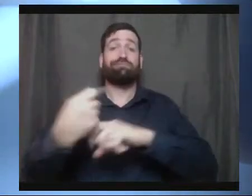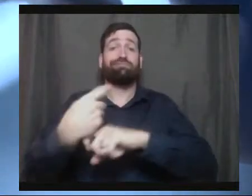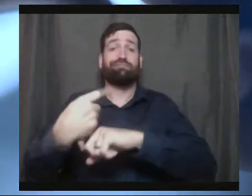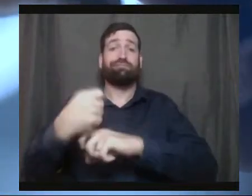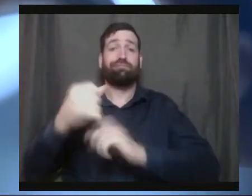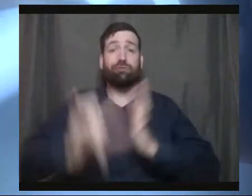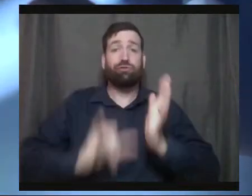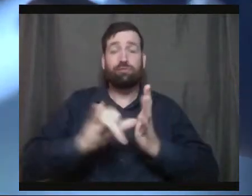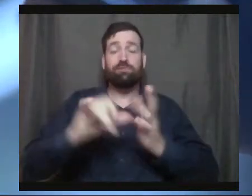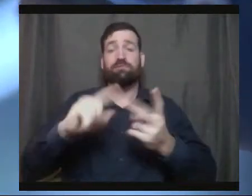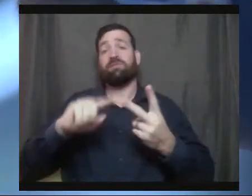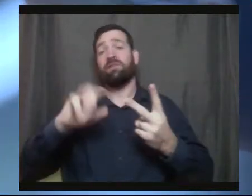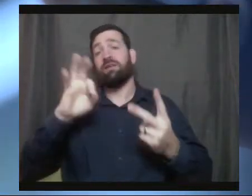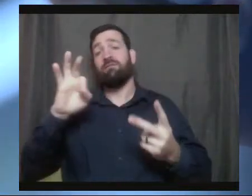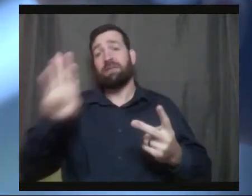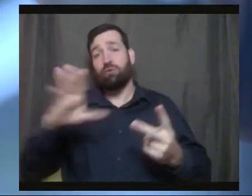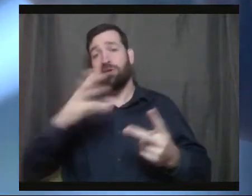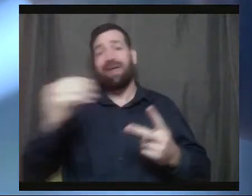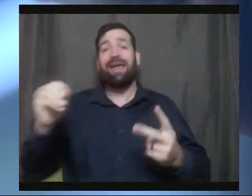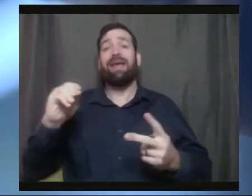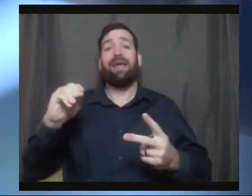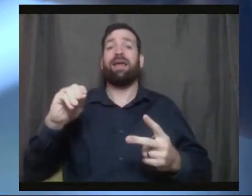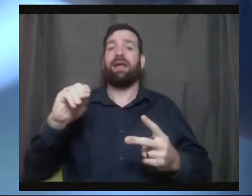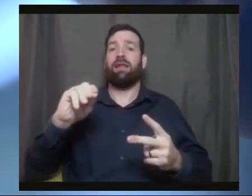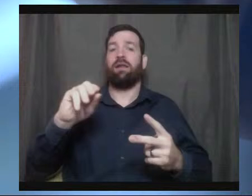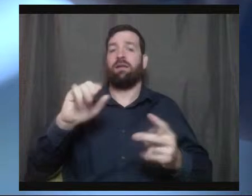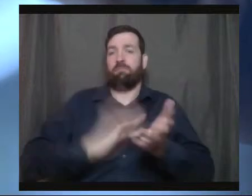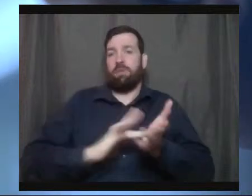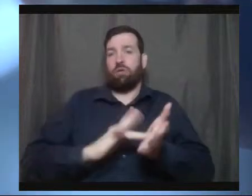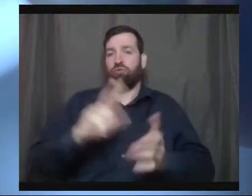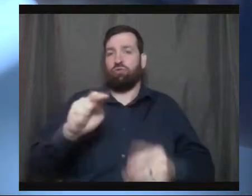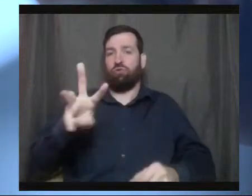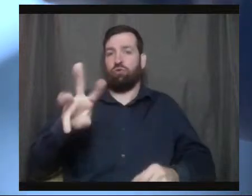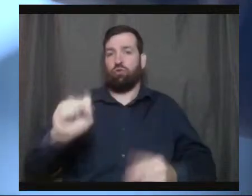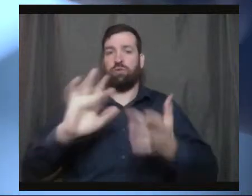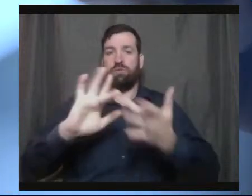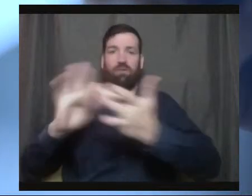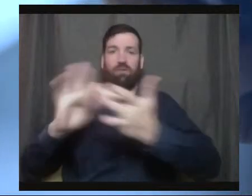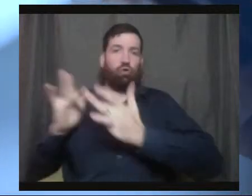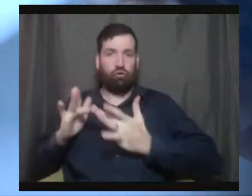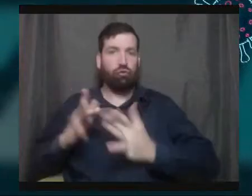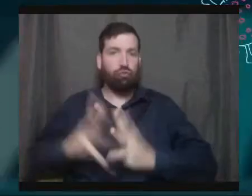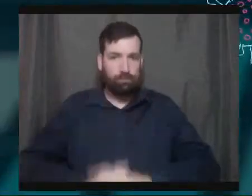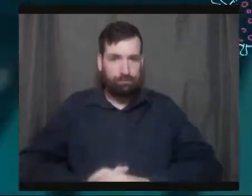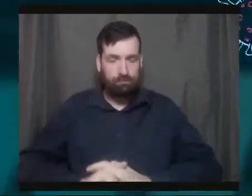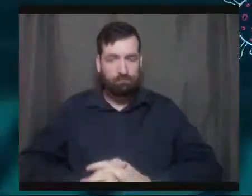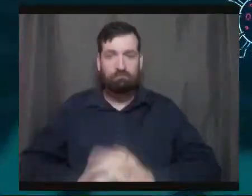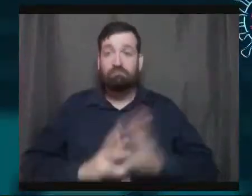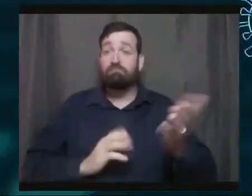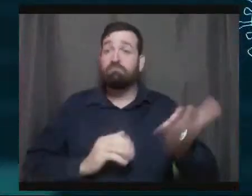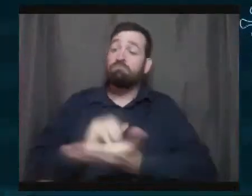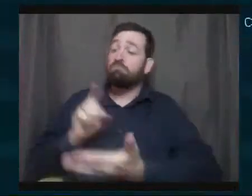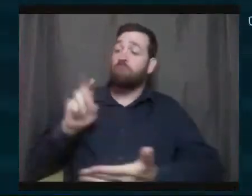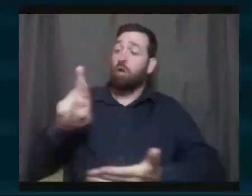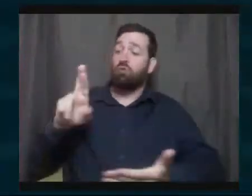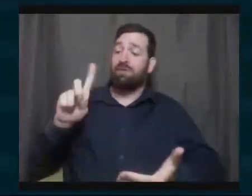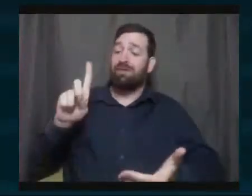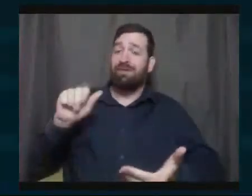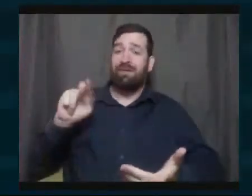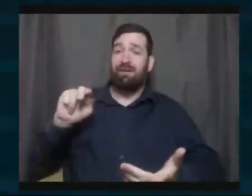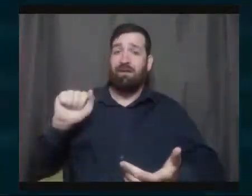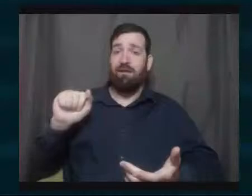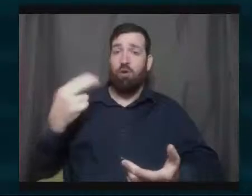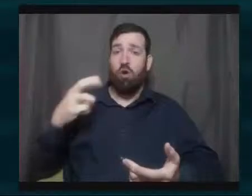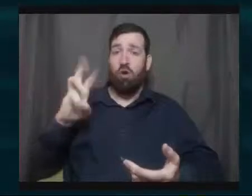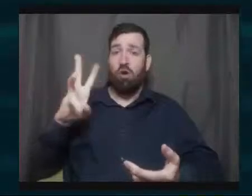the Medical News Network. You can find links to those right there on your screen. Let's get over to Dr. Dana Hawkinson, Medical Director of Infection Prevention and